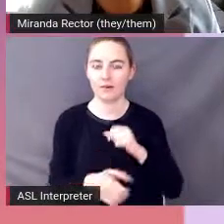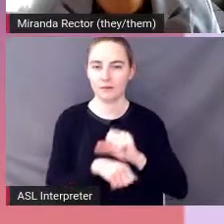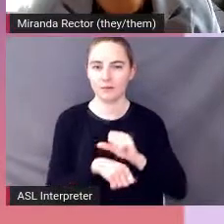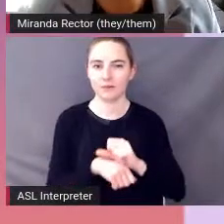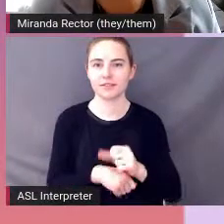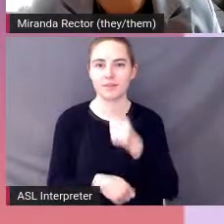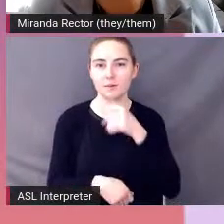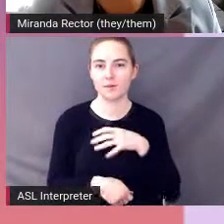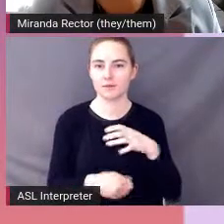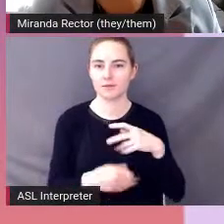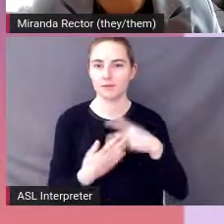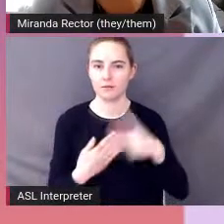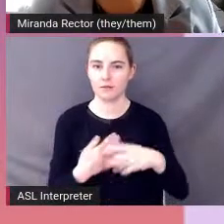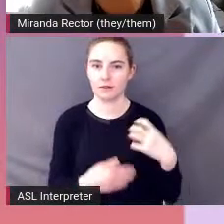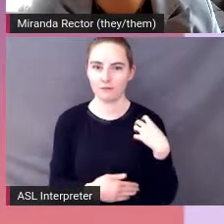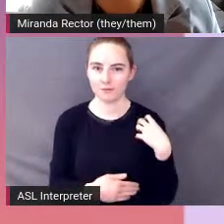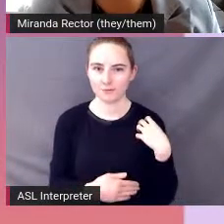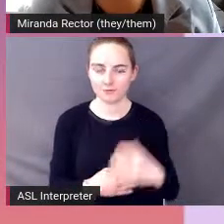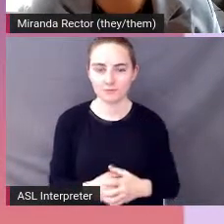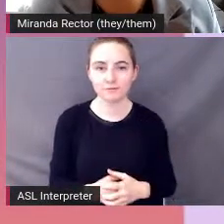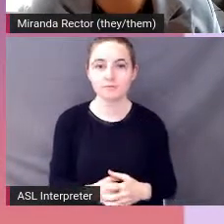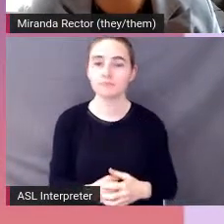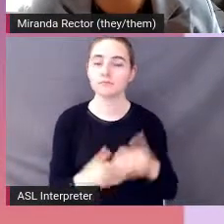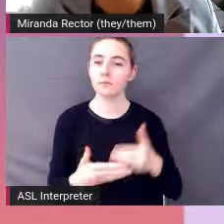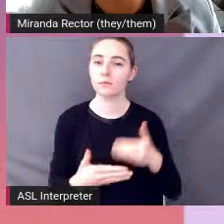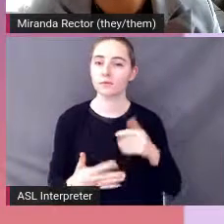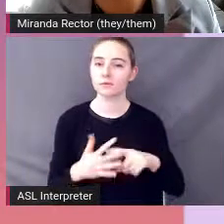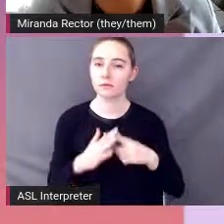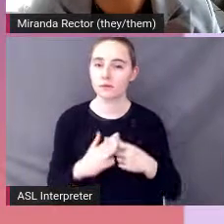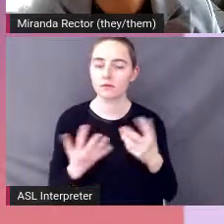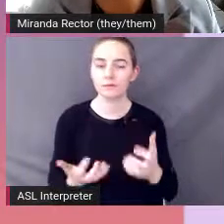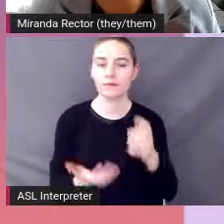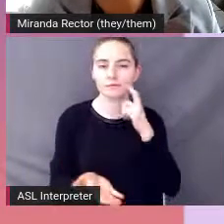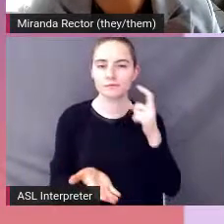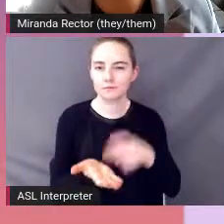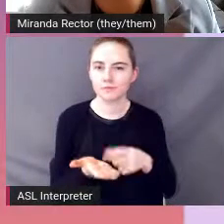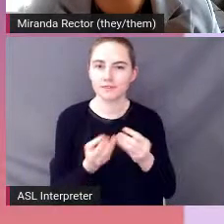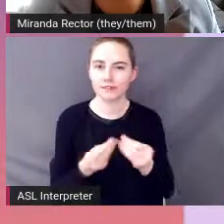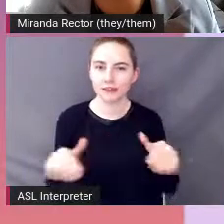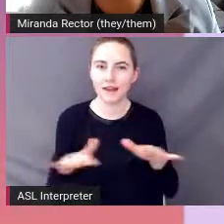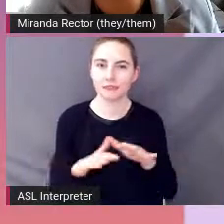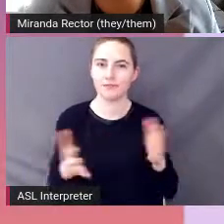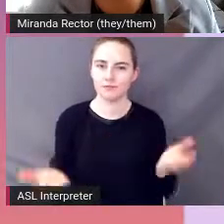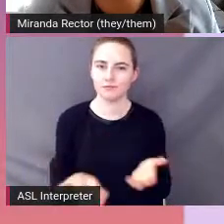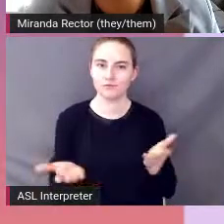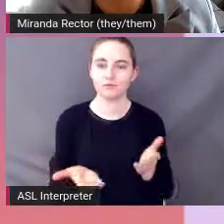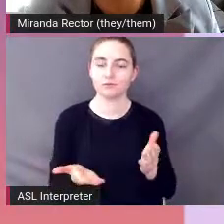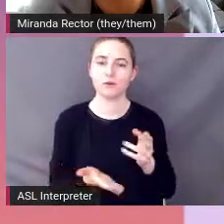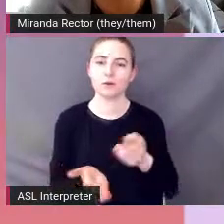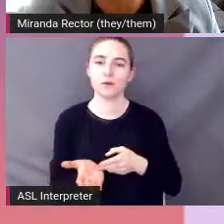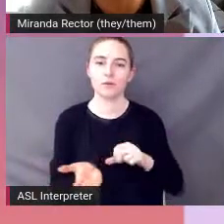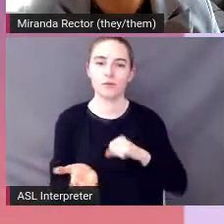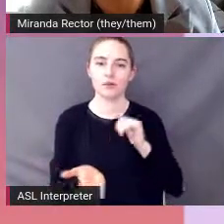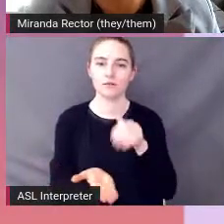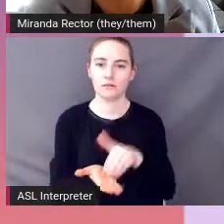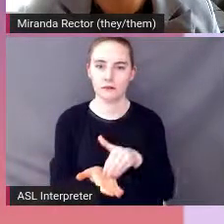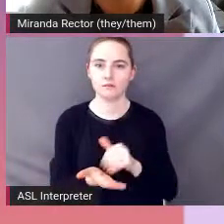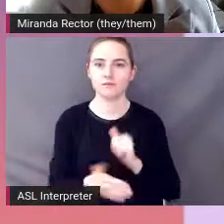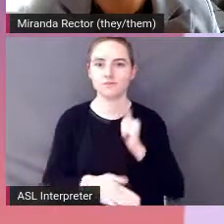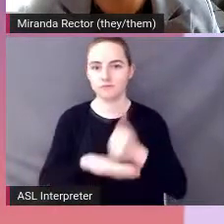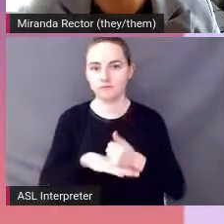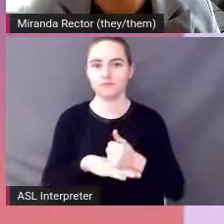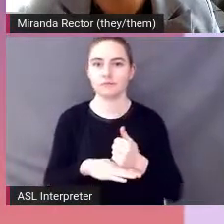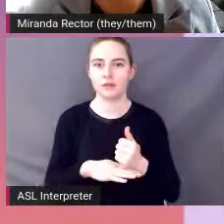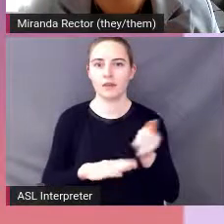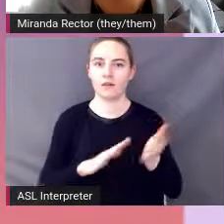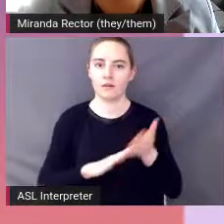to take a moment to acknowledge the land in which we are hosting this event. The New Haven Pride Center was founded and operates on the traditional